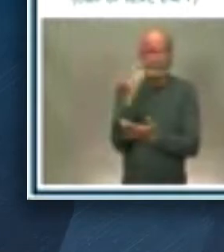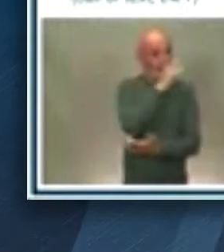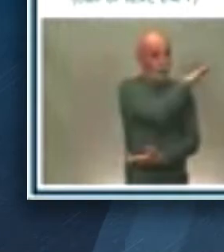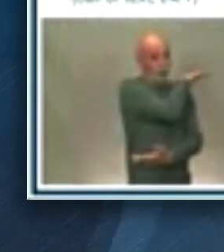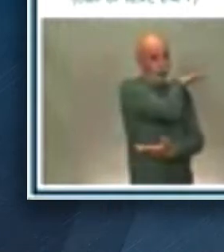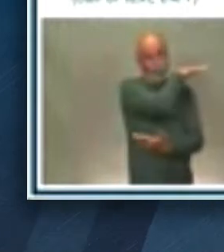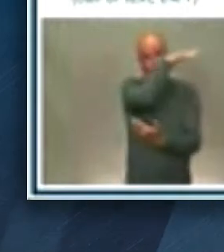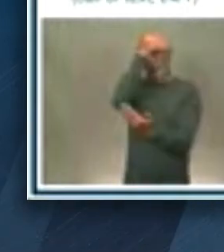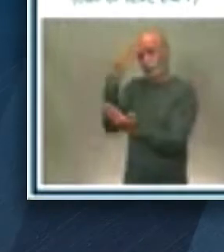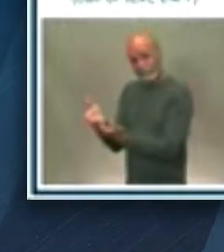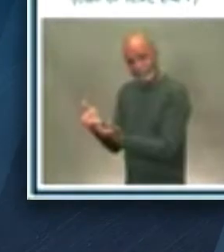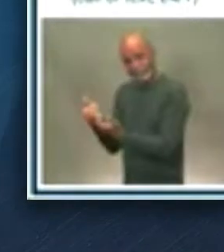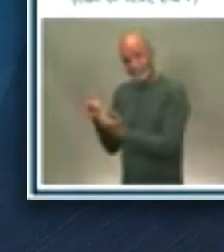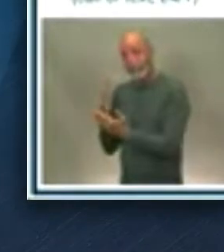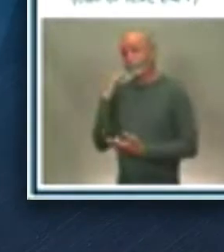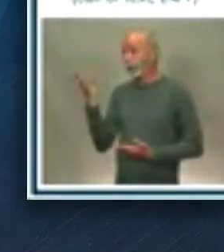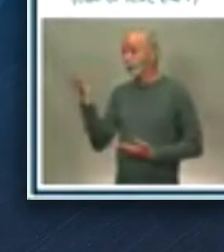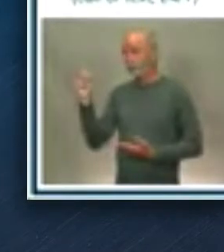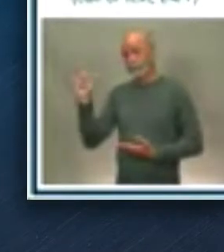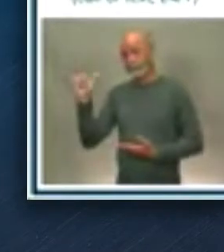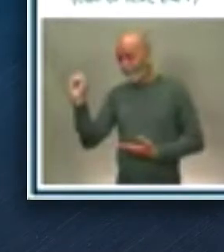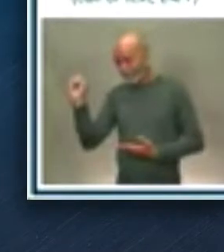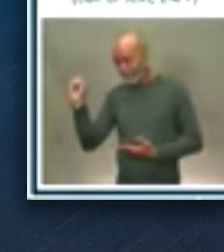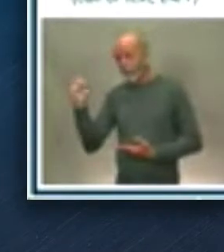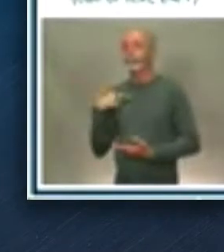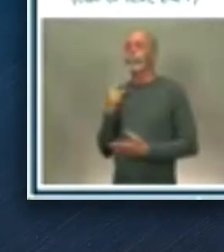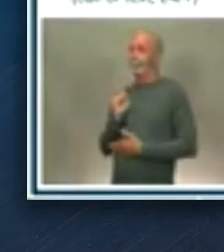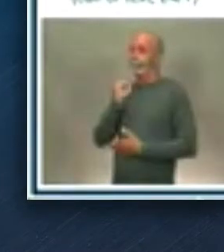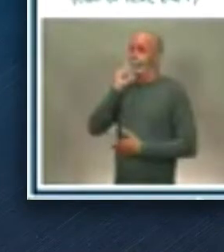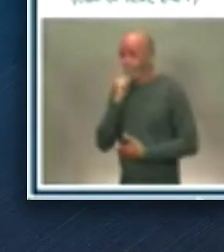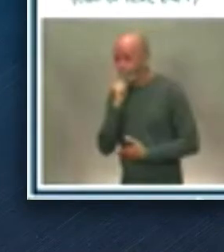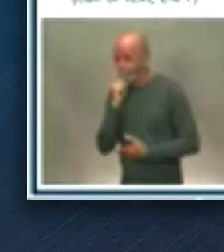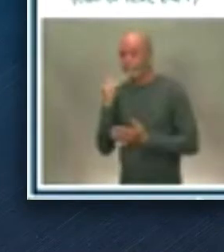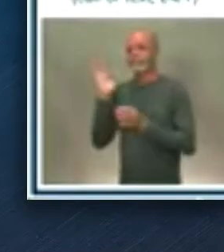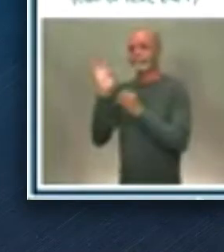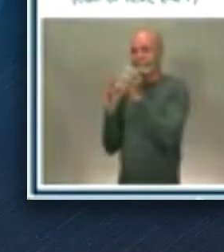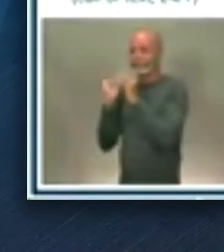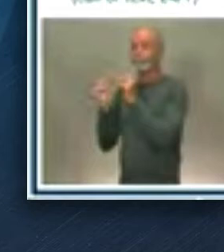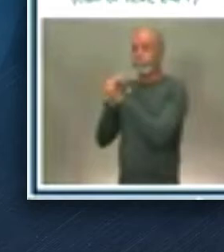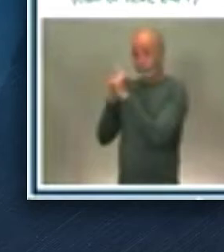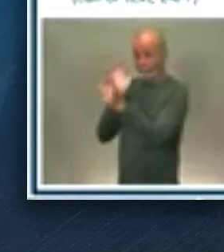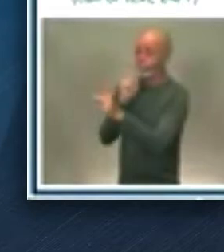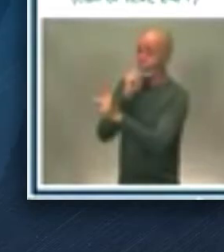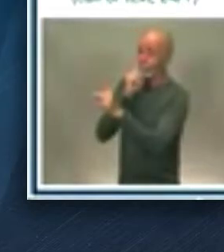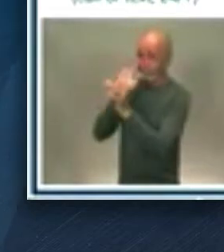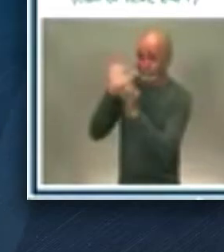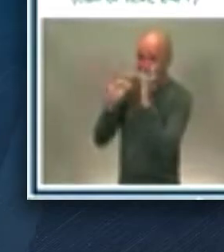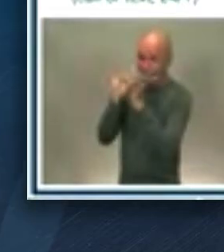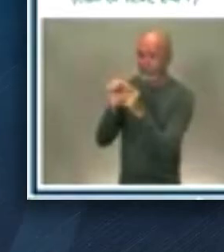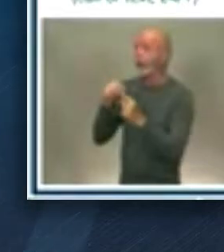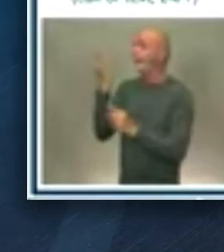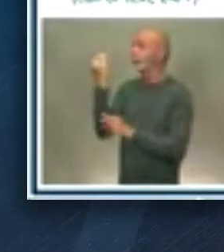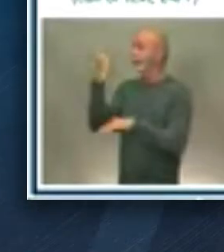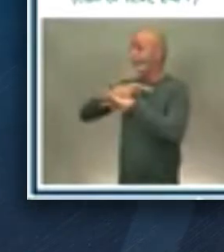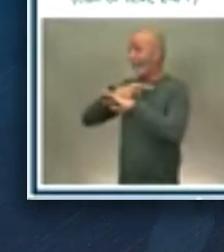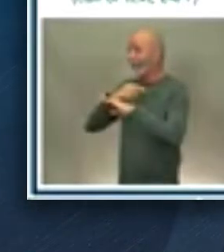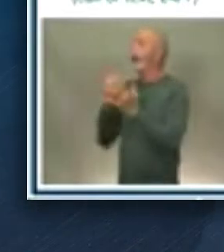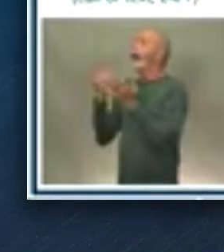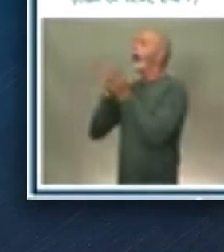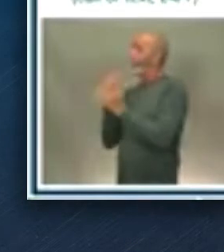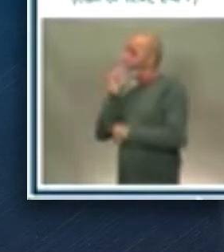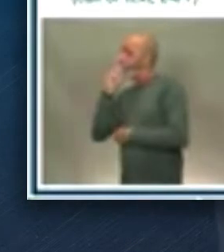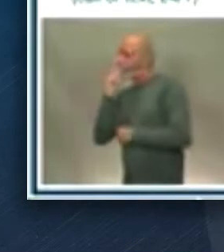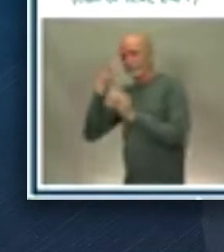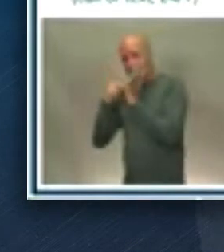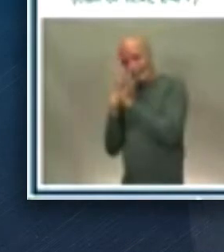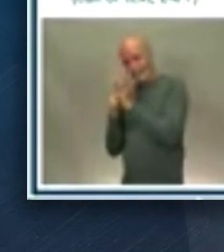14-day quarantine period, because we know that 14 days is a very sufficient period. If